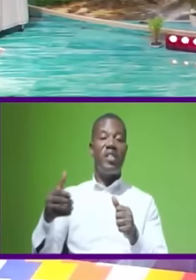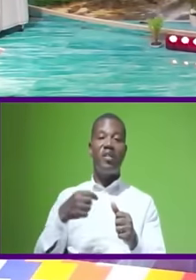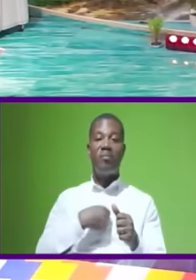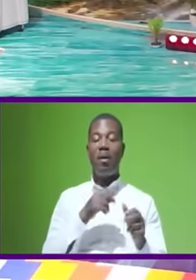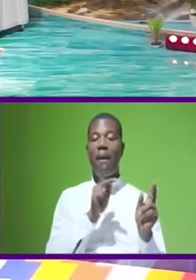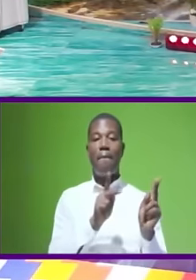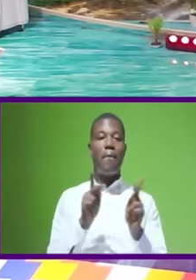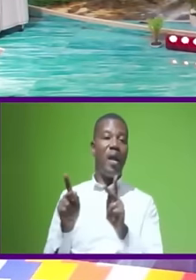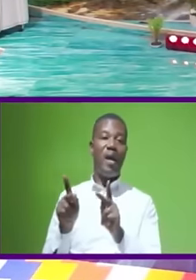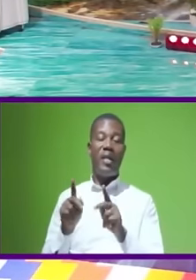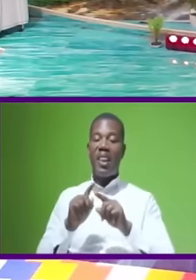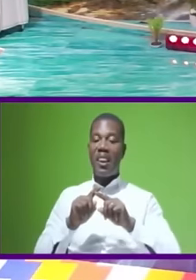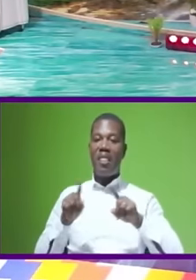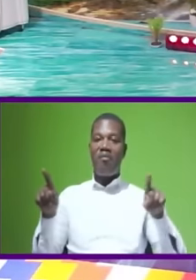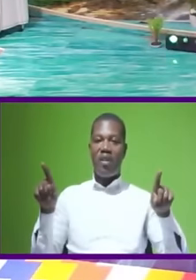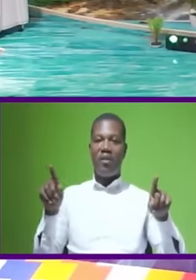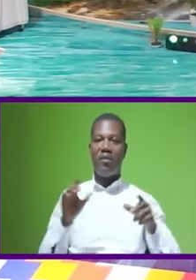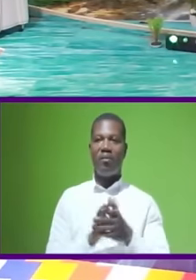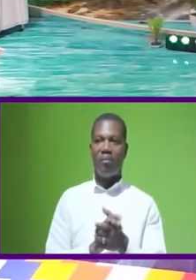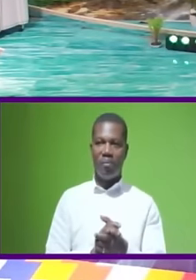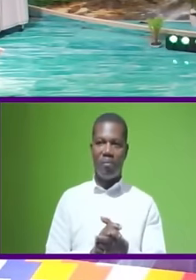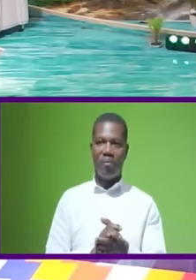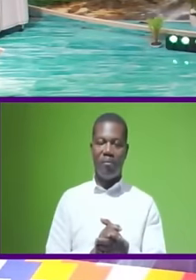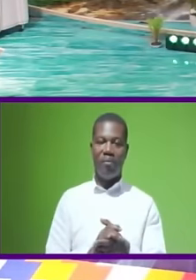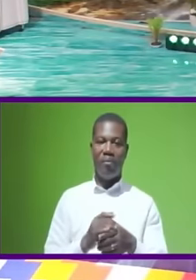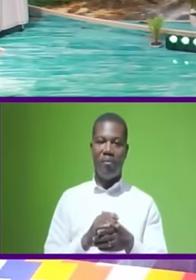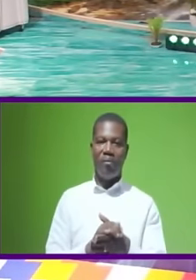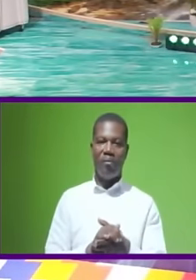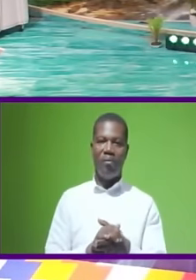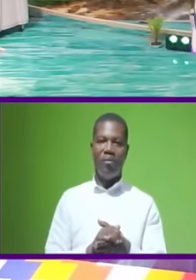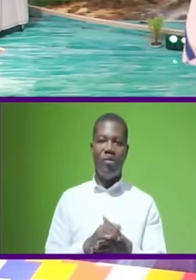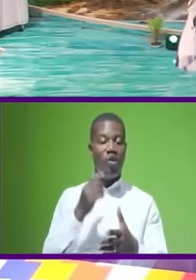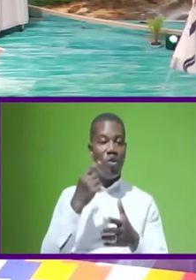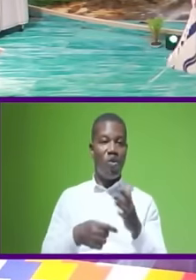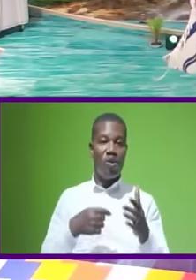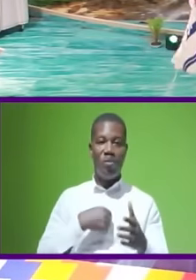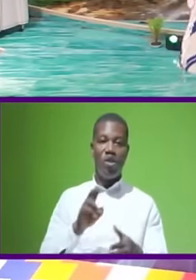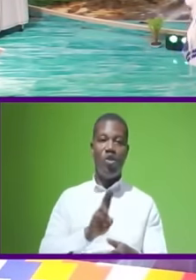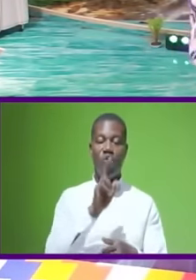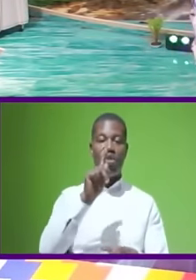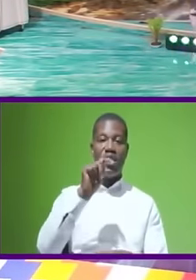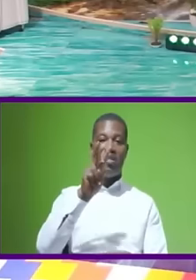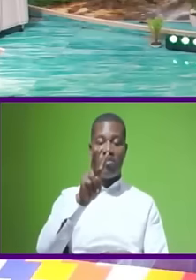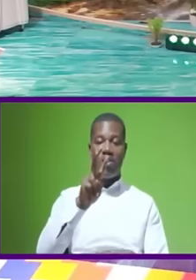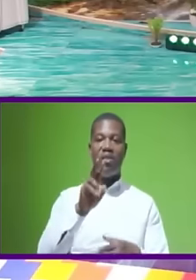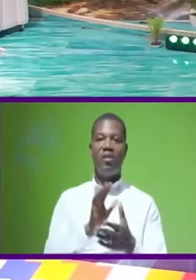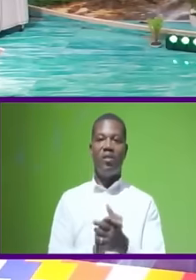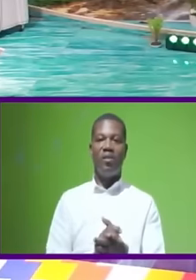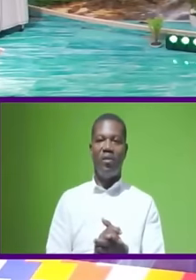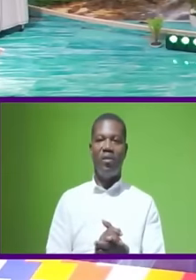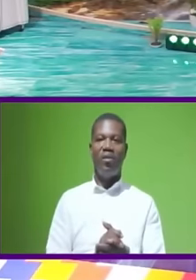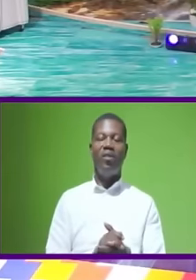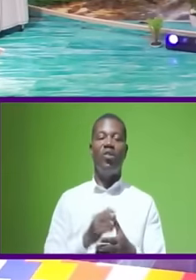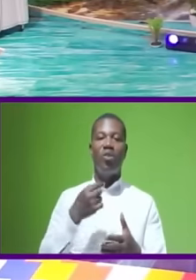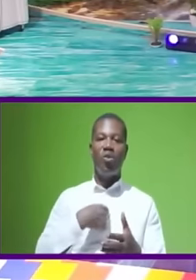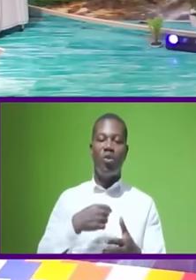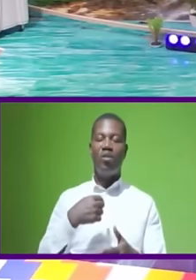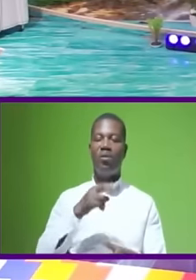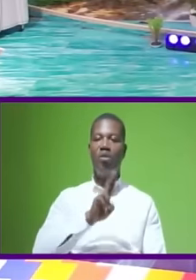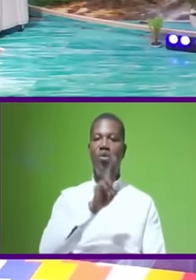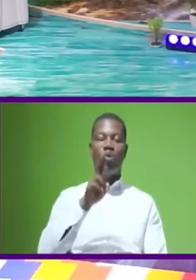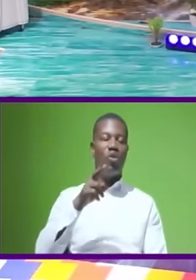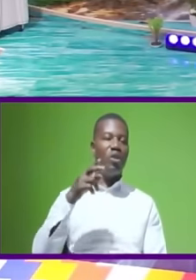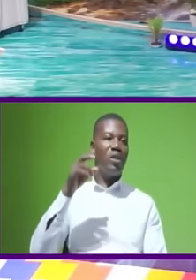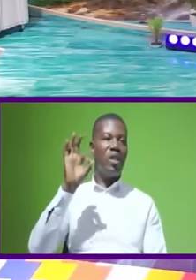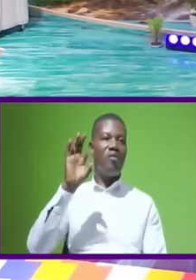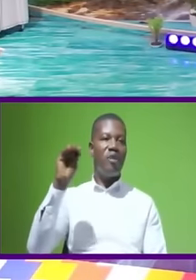Everything of mine, including my dressing. And the things that I do with TV. And what I